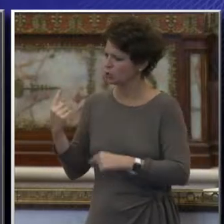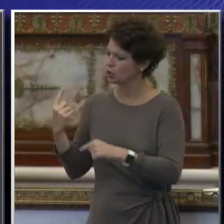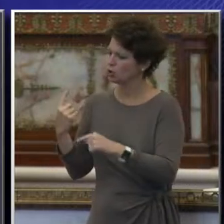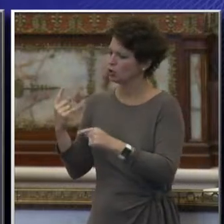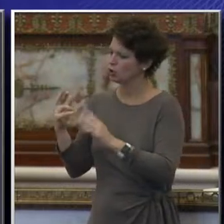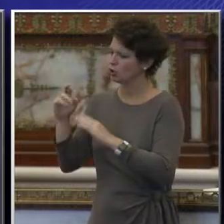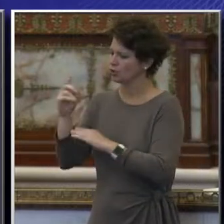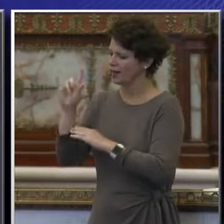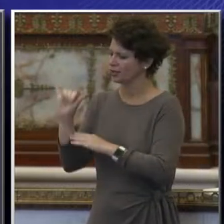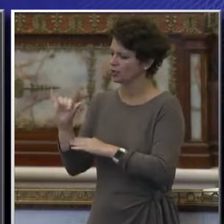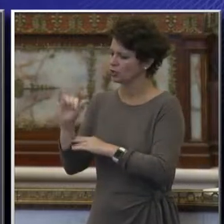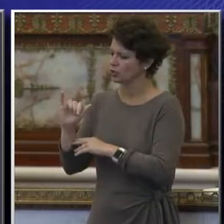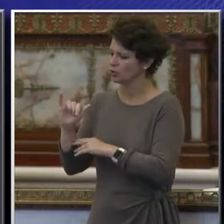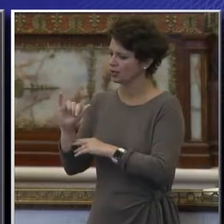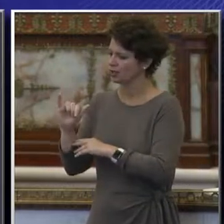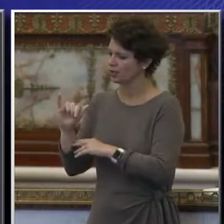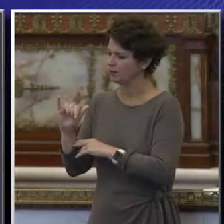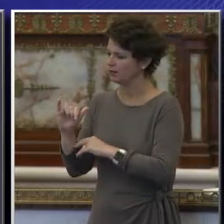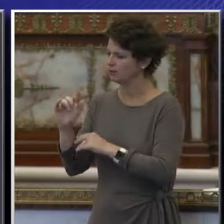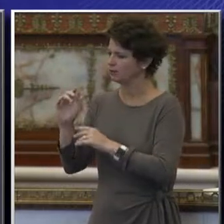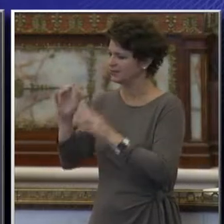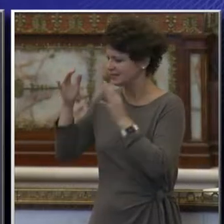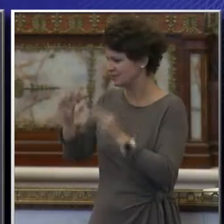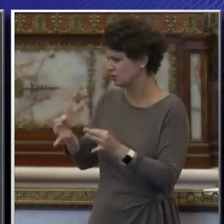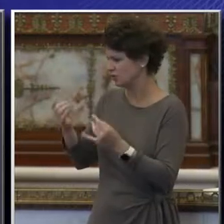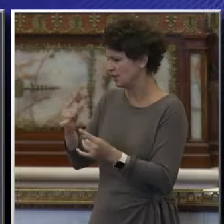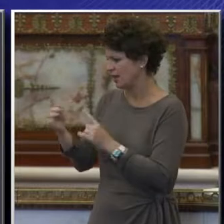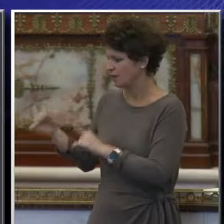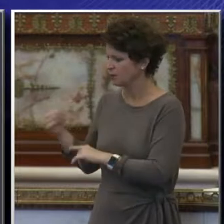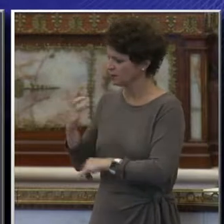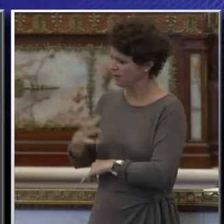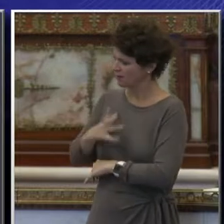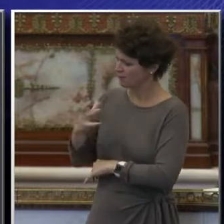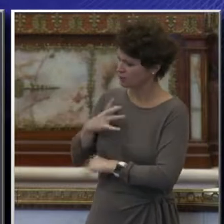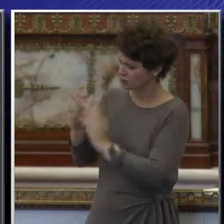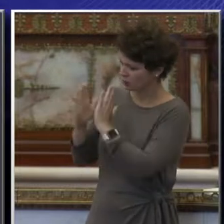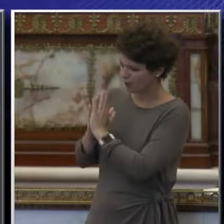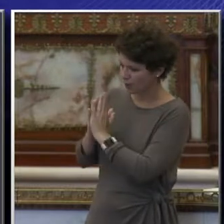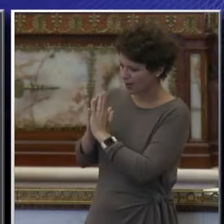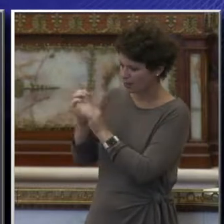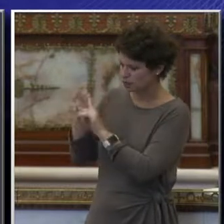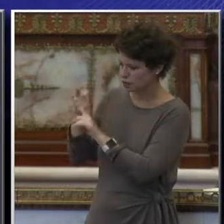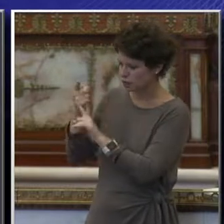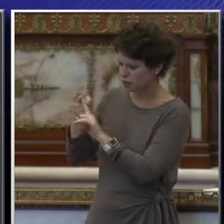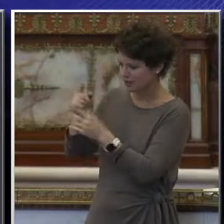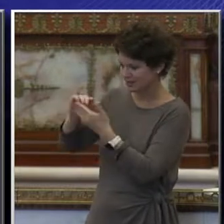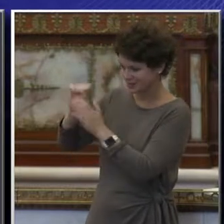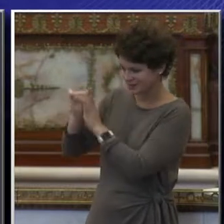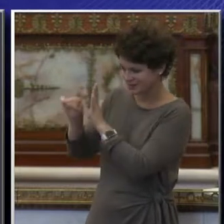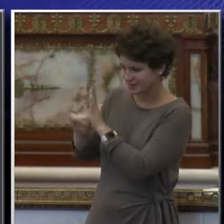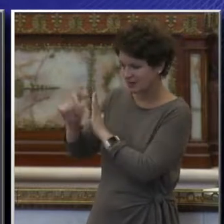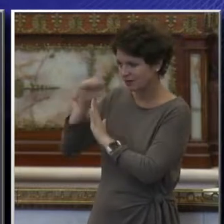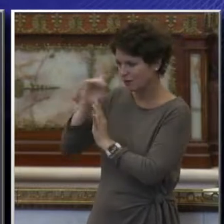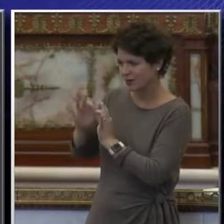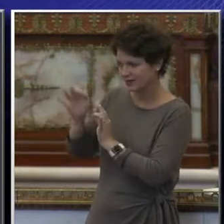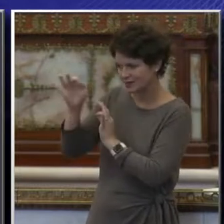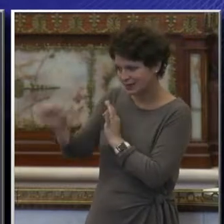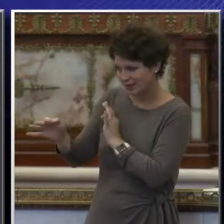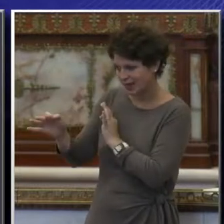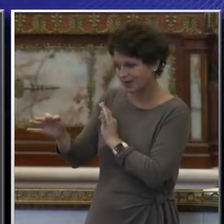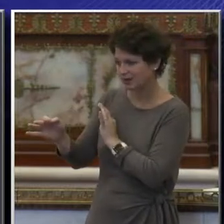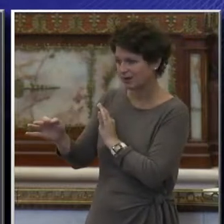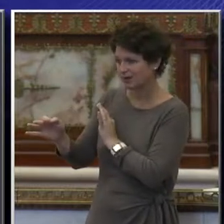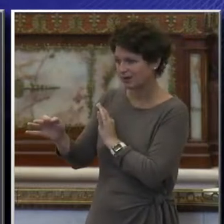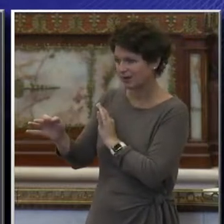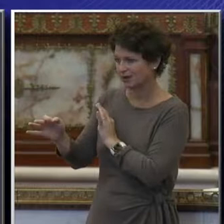regulatory light decision making. Was there an official request made to the state for a delay or a